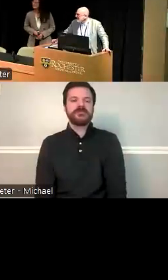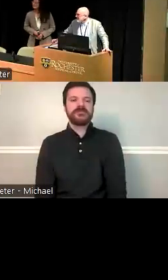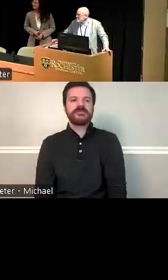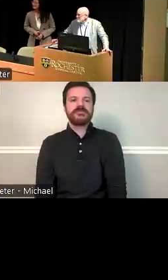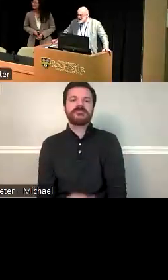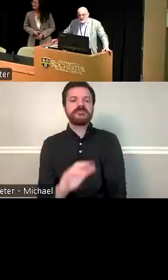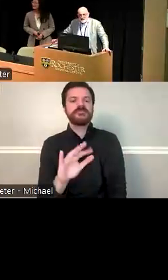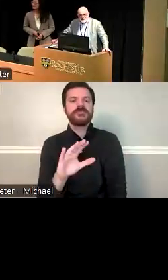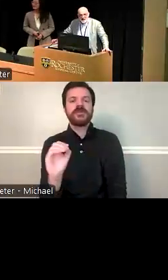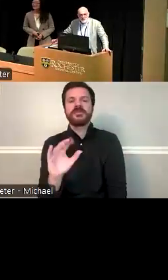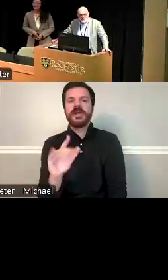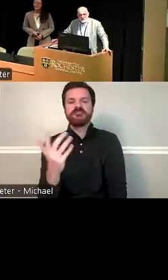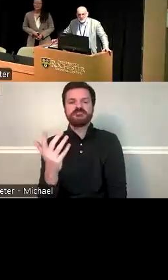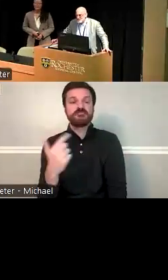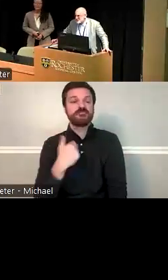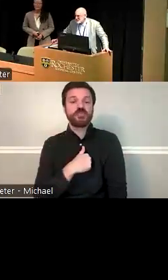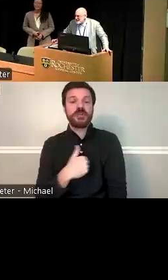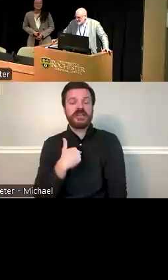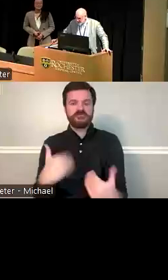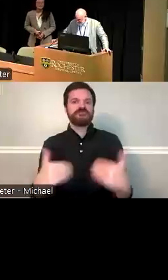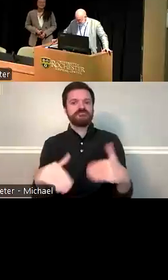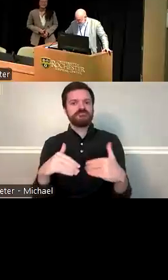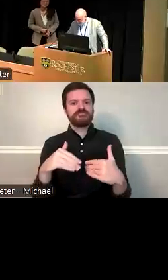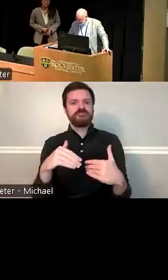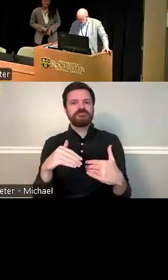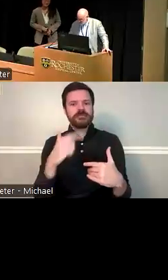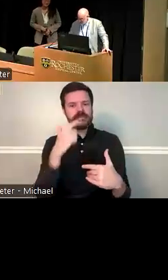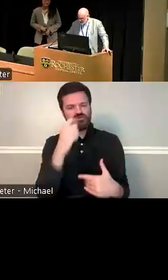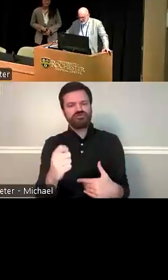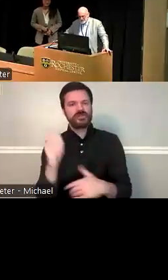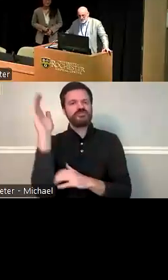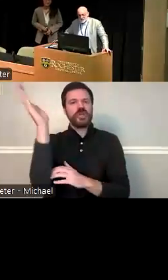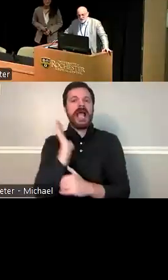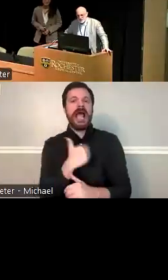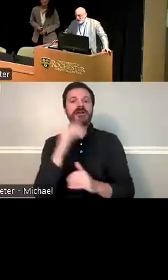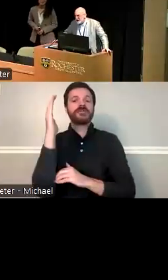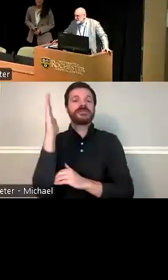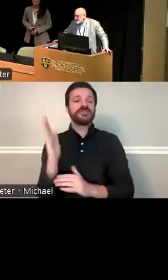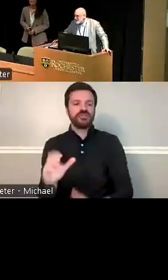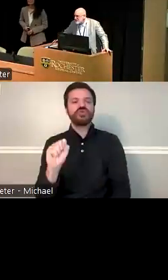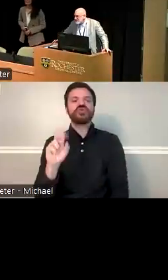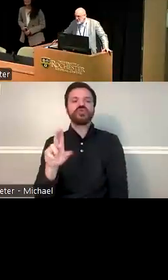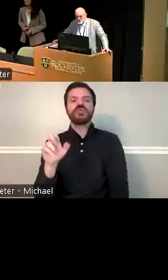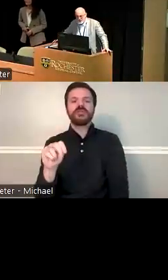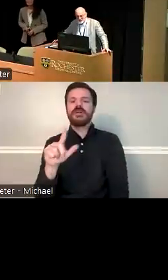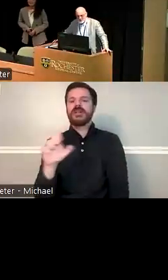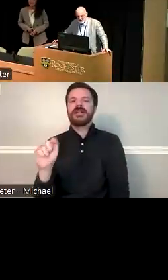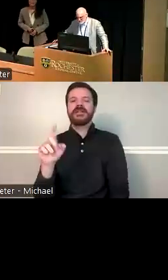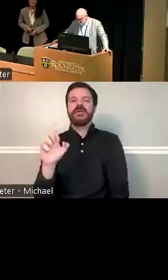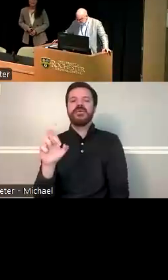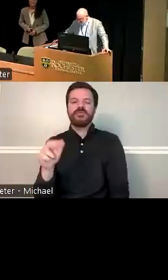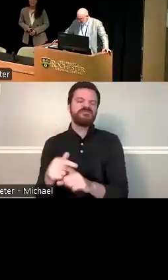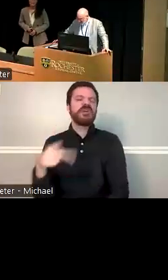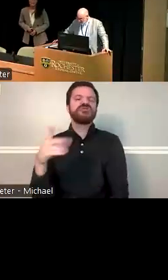And today we have a really interesting presentation. Our speaker is Yeon Lee-Tauler,